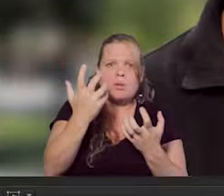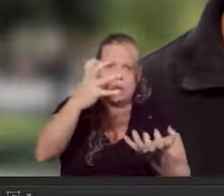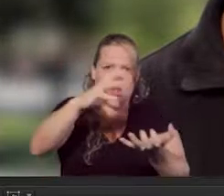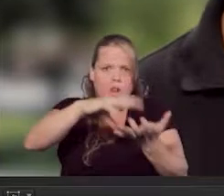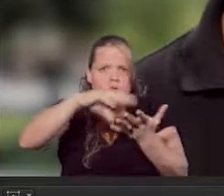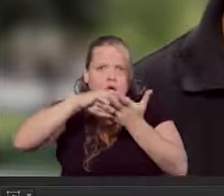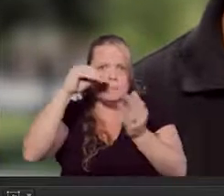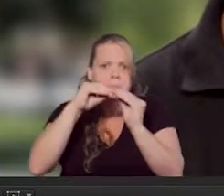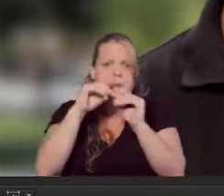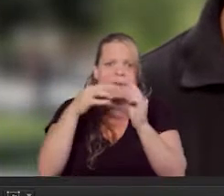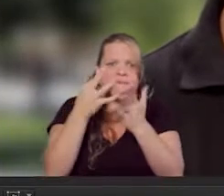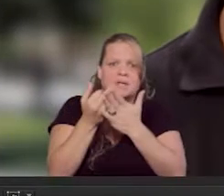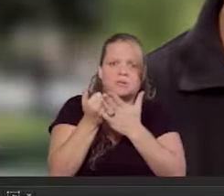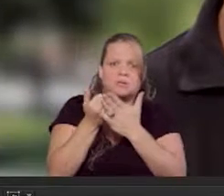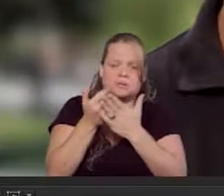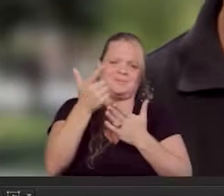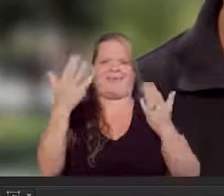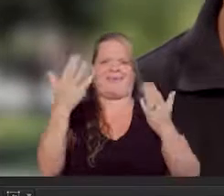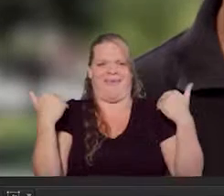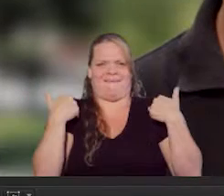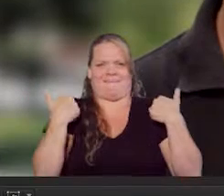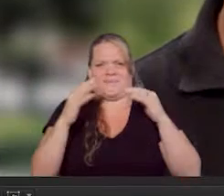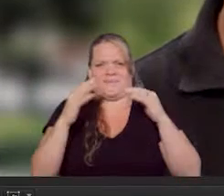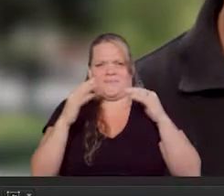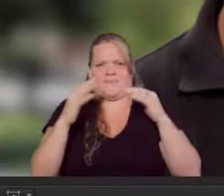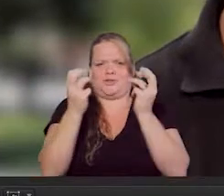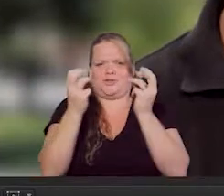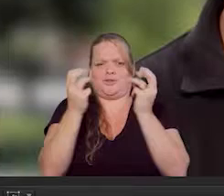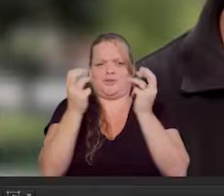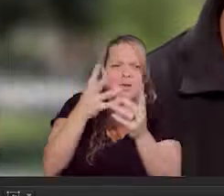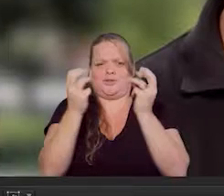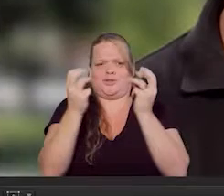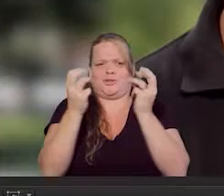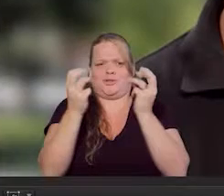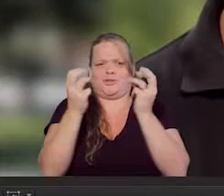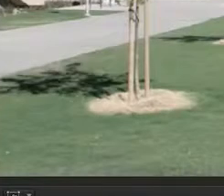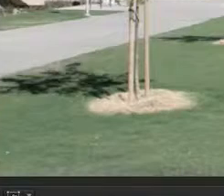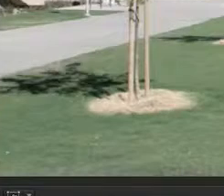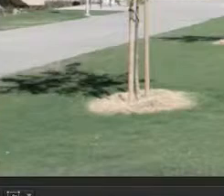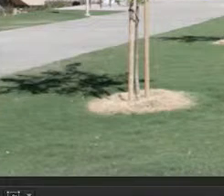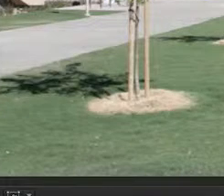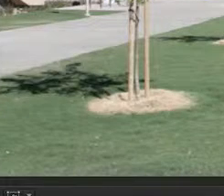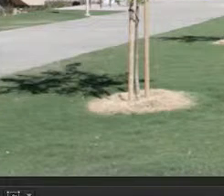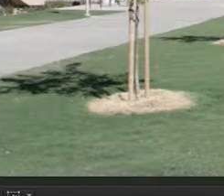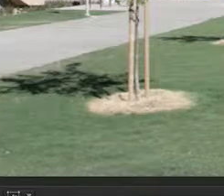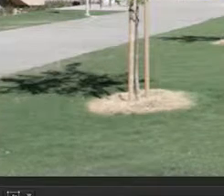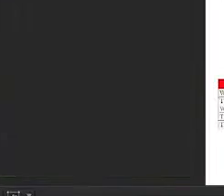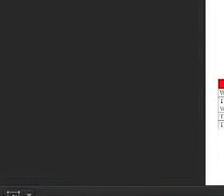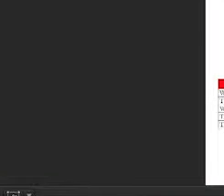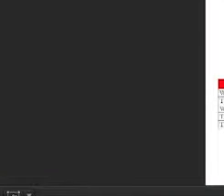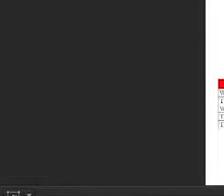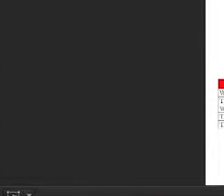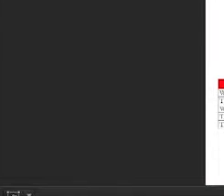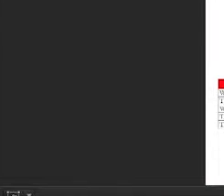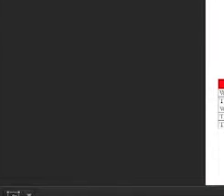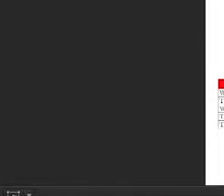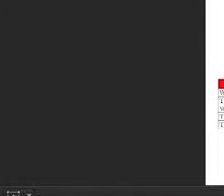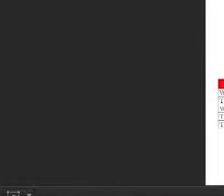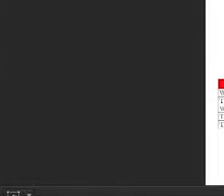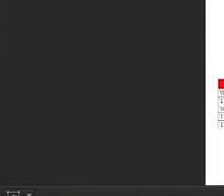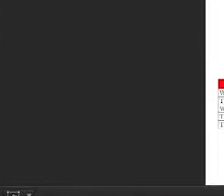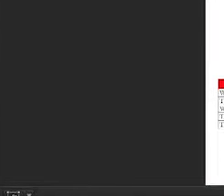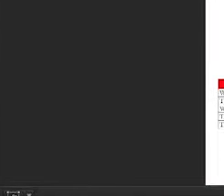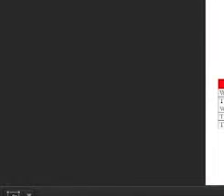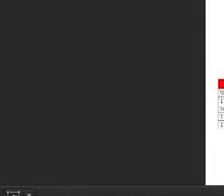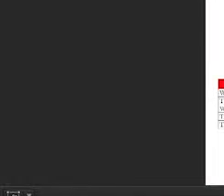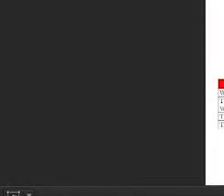aid process, then you should attend the Financial Aid. Okay, so now that's when he says it. So let's import this B-roll here.